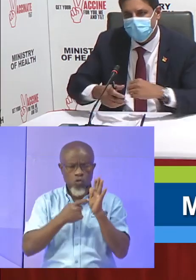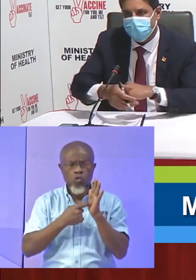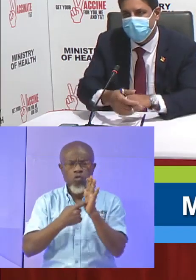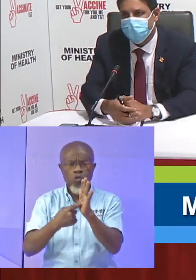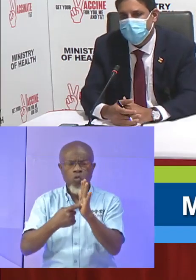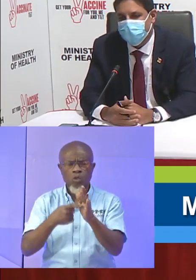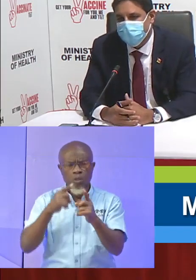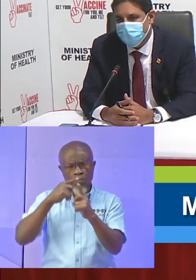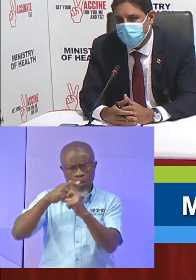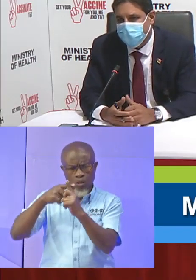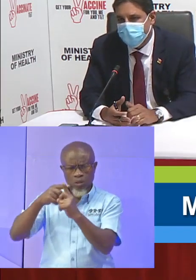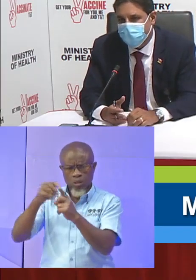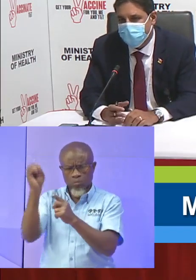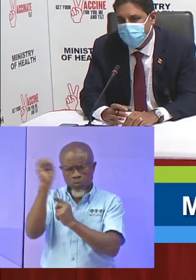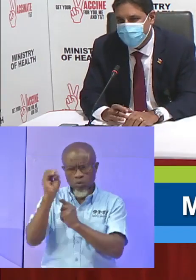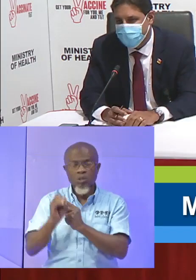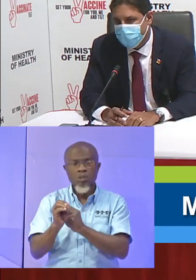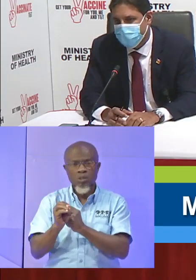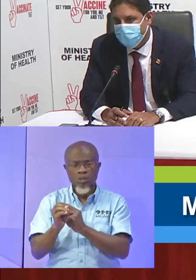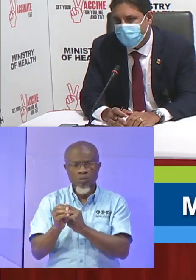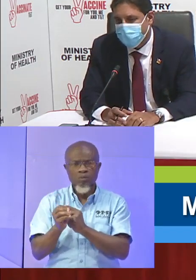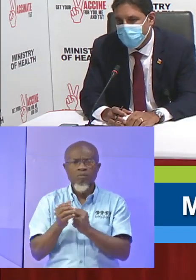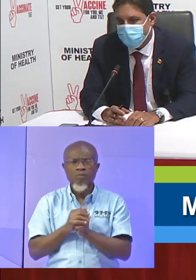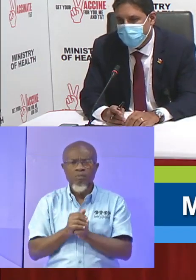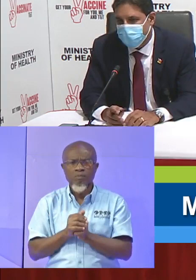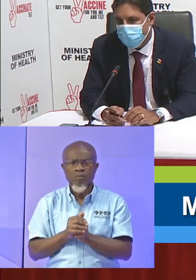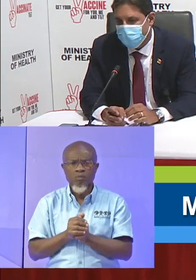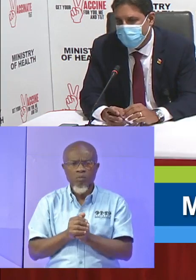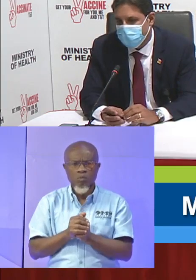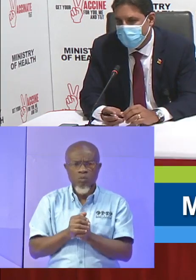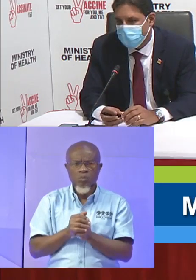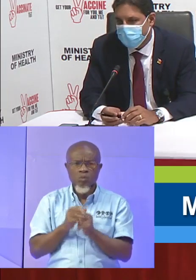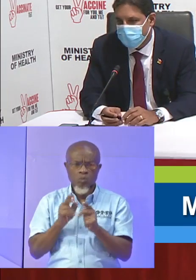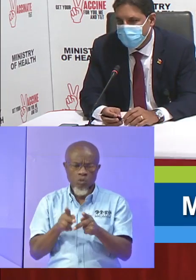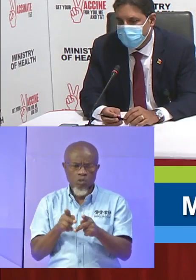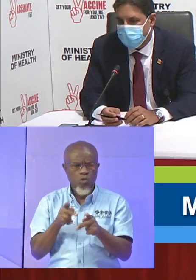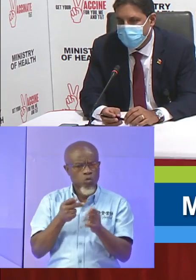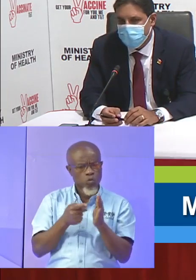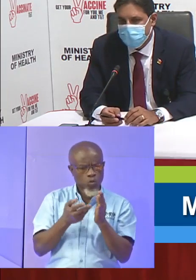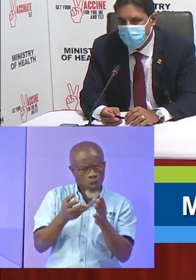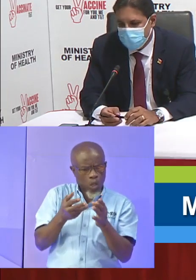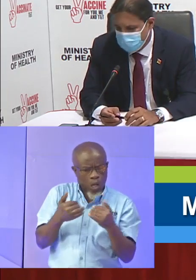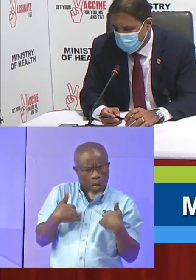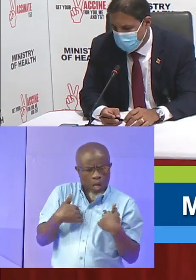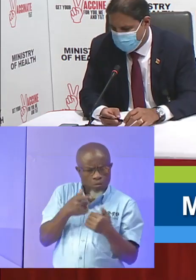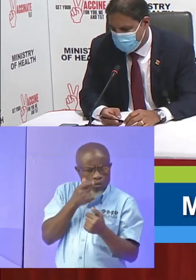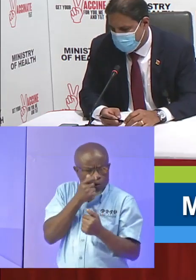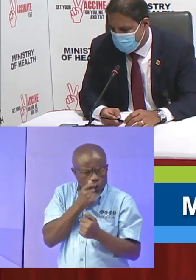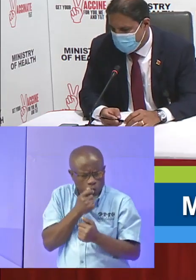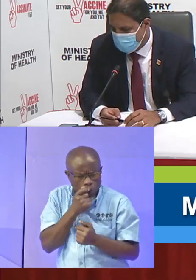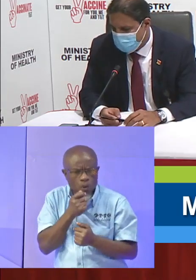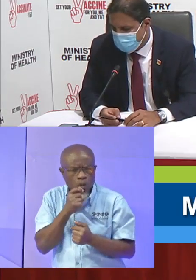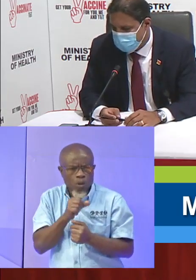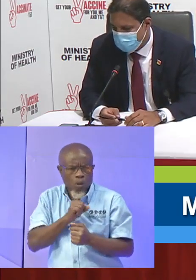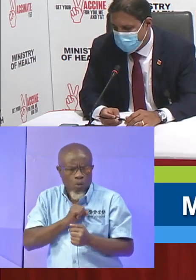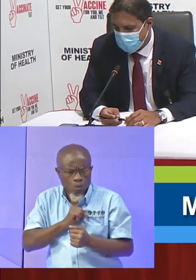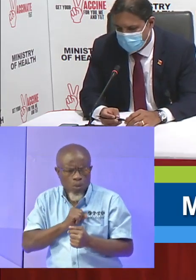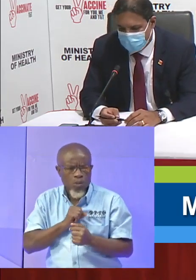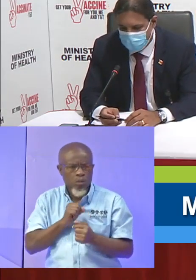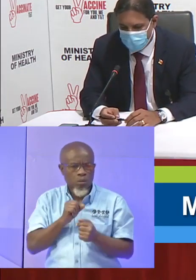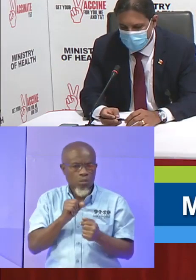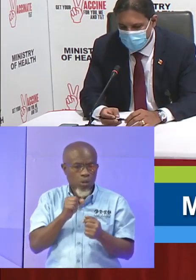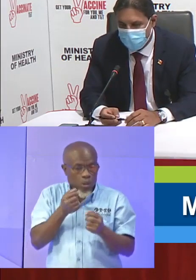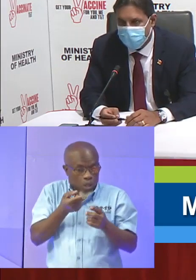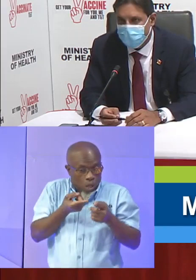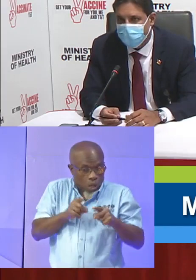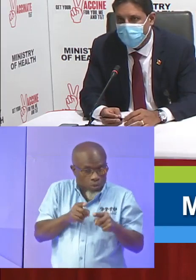who would have had viral illnesses and then presented as positive for COVID, I think upwards of 60% in the last few weeks. We are